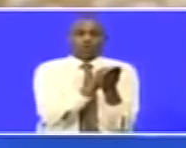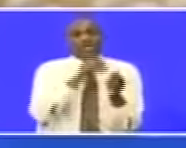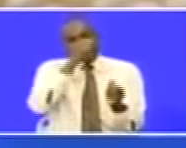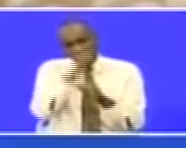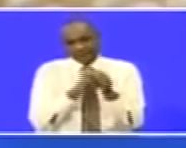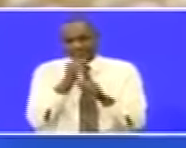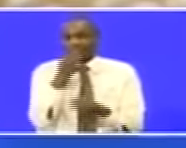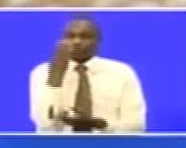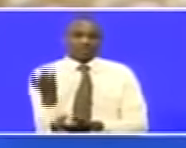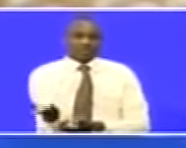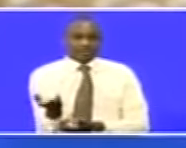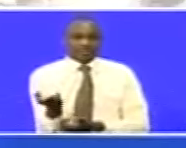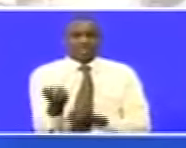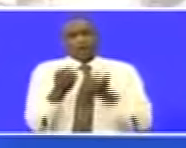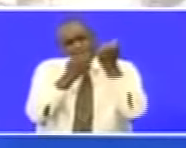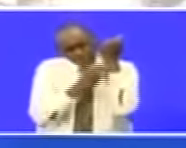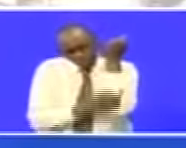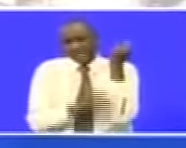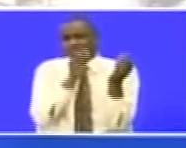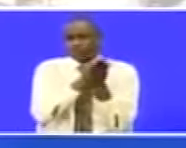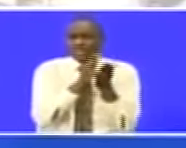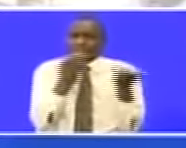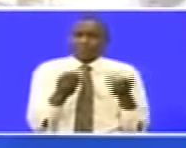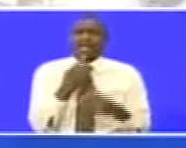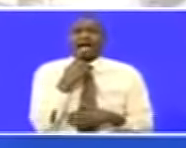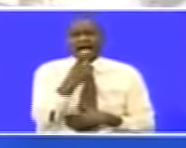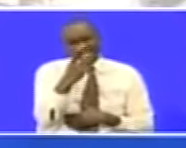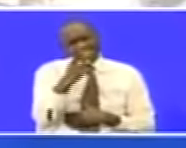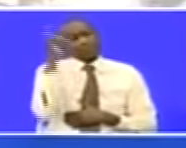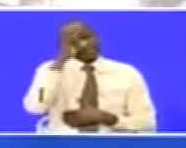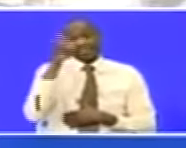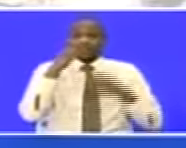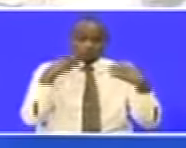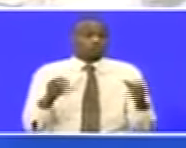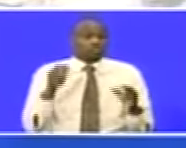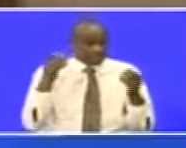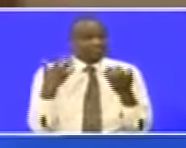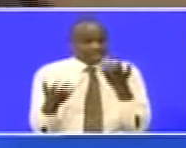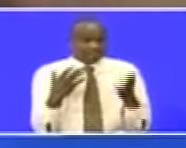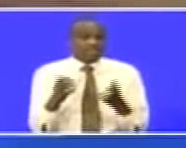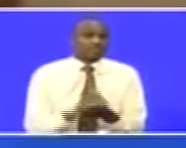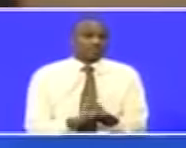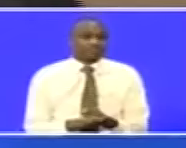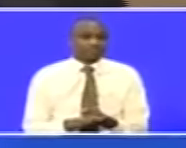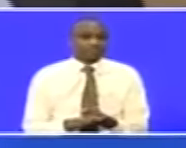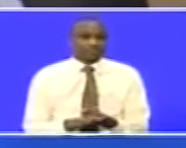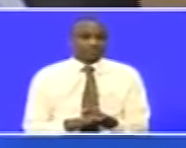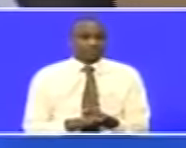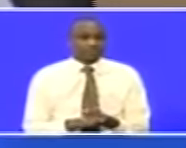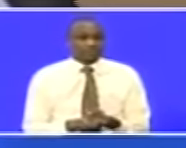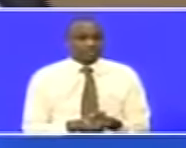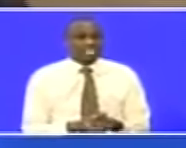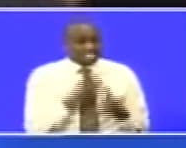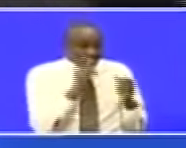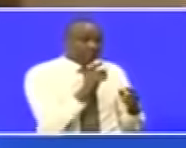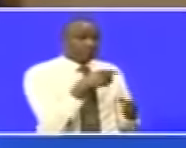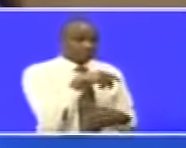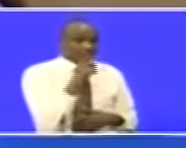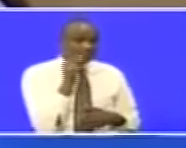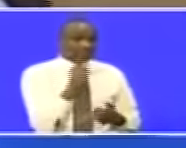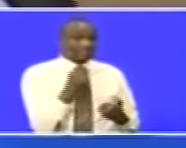technologies. Poor storage can cause up to 100% loss for farmers. Now, if the process of exchange is not right, if